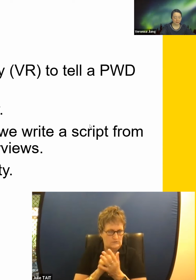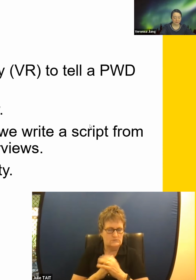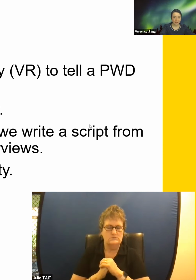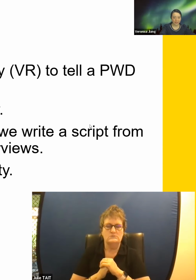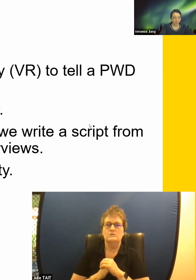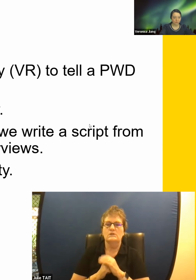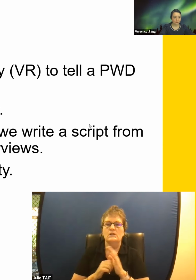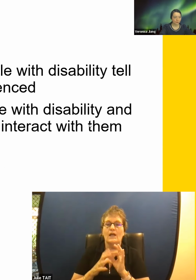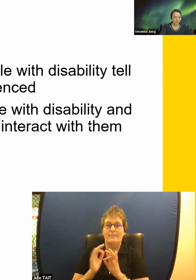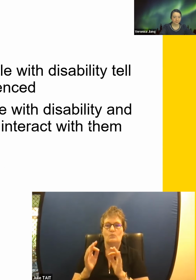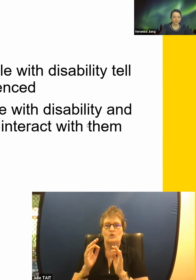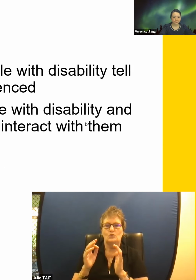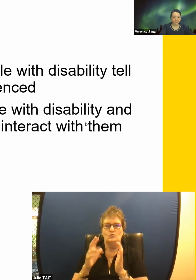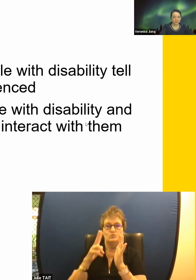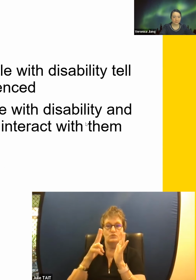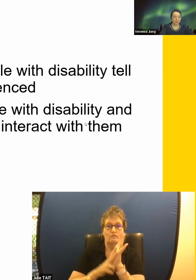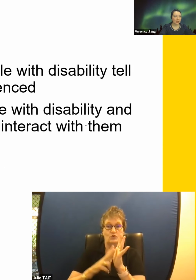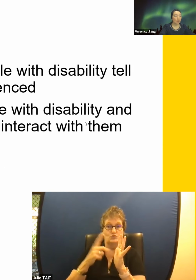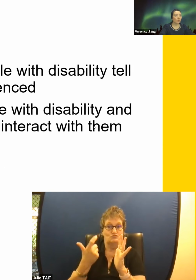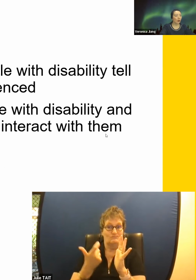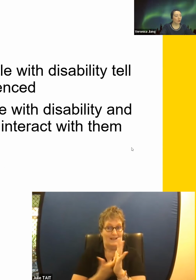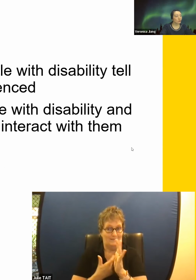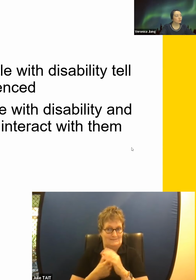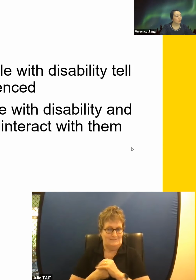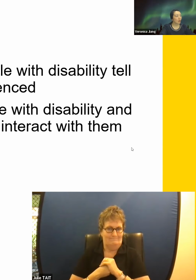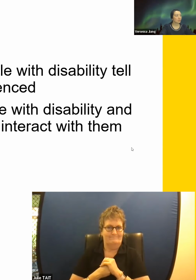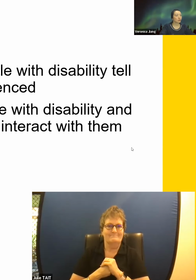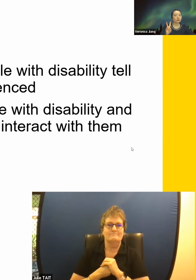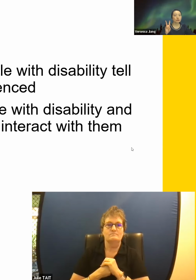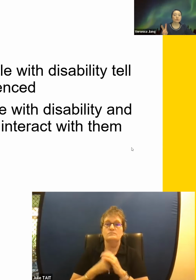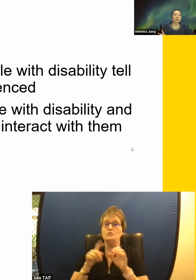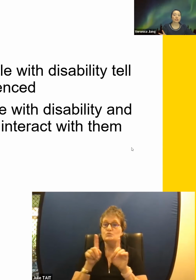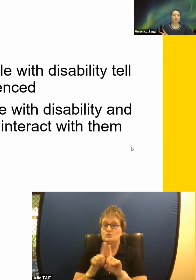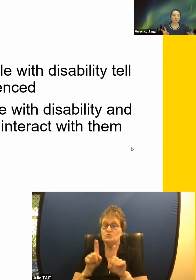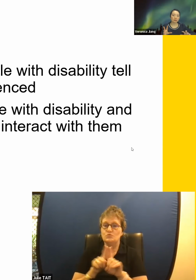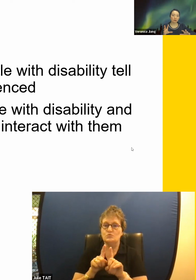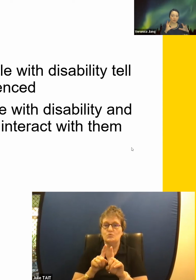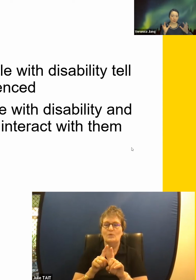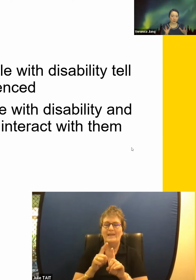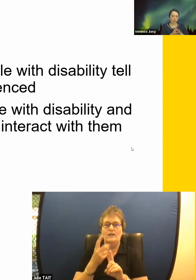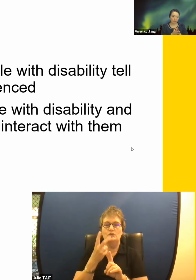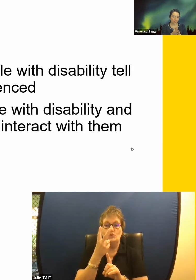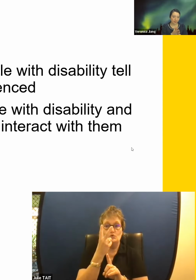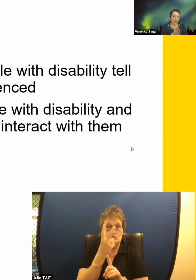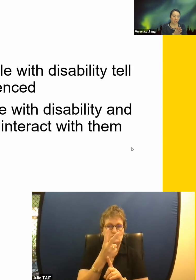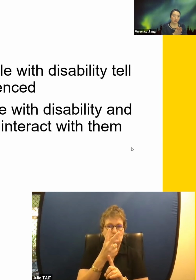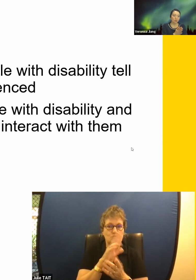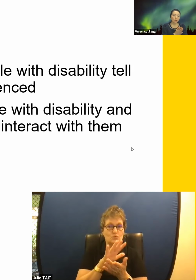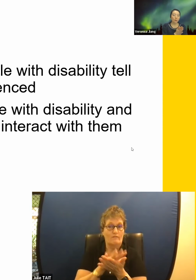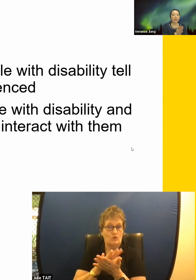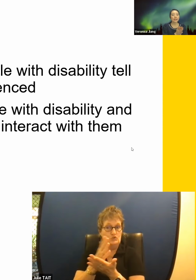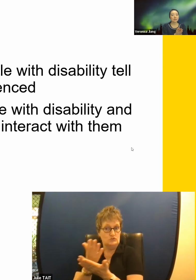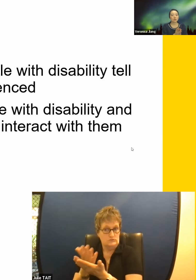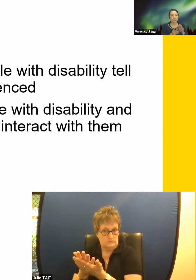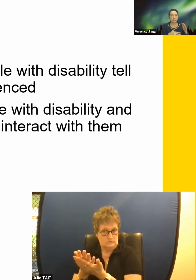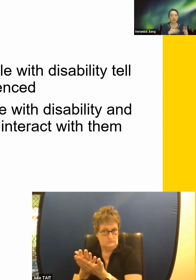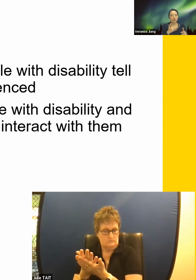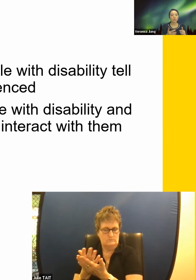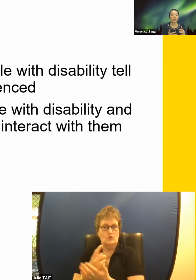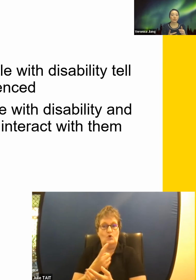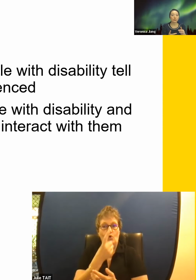virtual reality videos. We also write two versions of the script. So one is